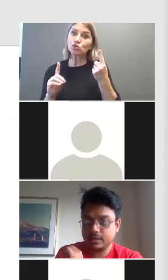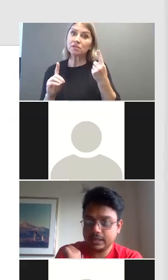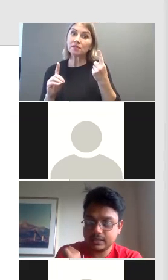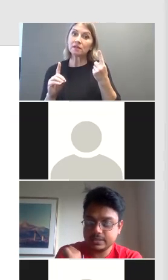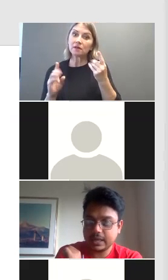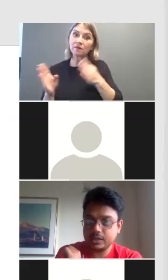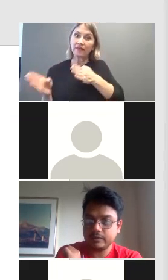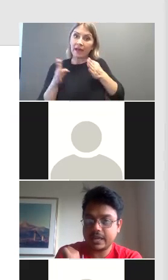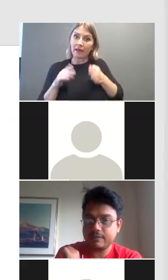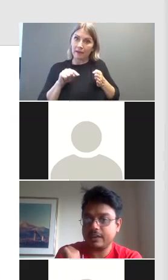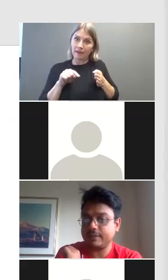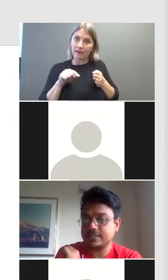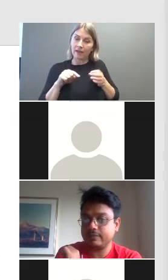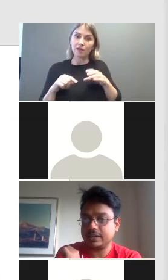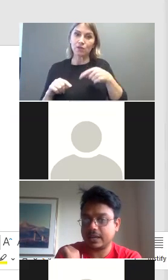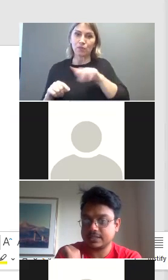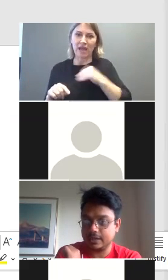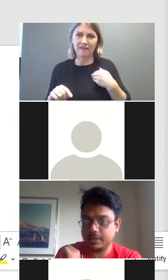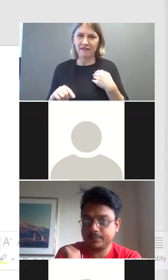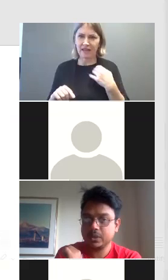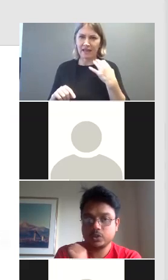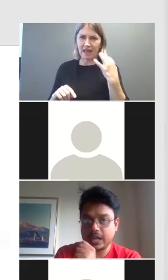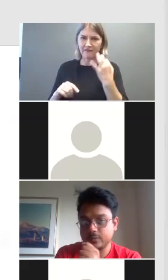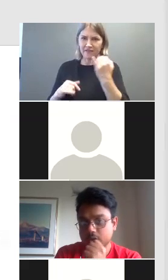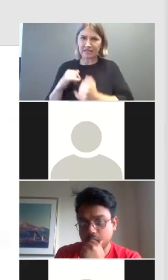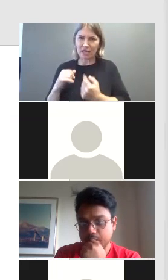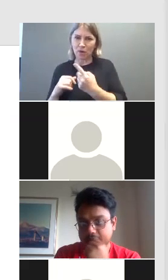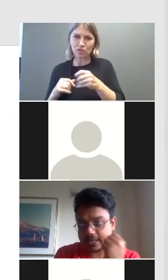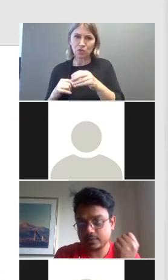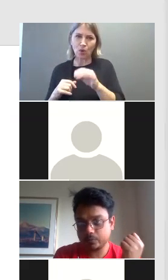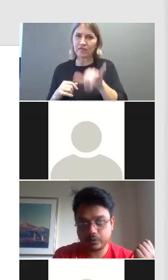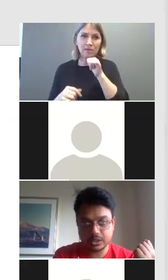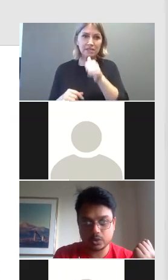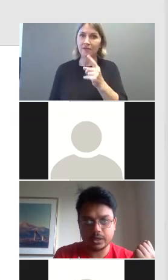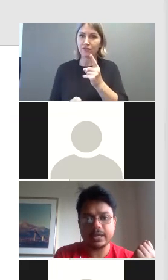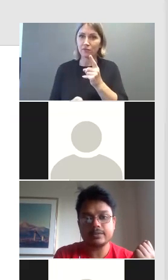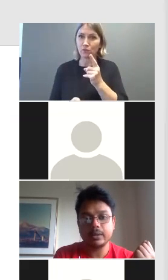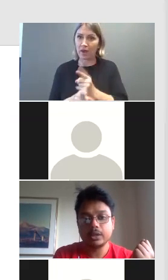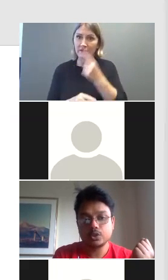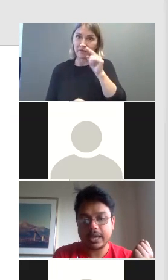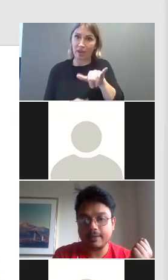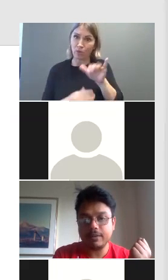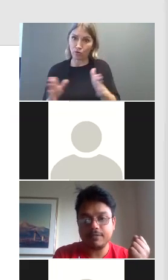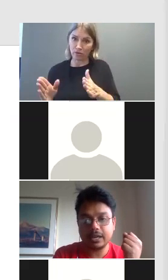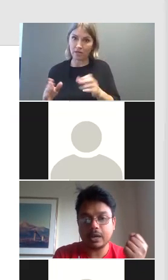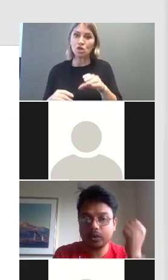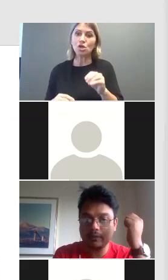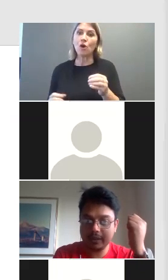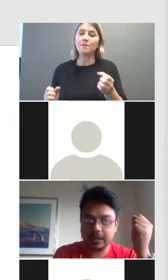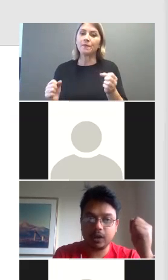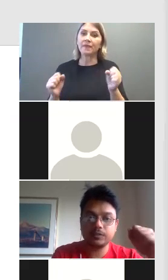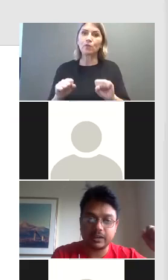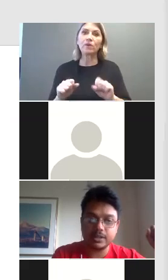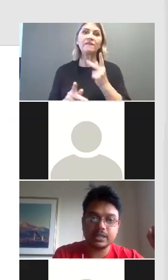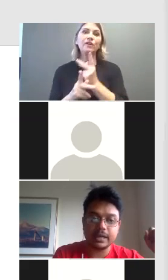right. In this scenario, we have F as the very last element. So that was not the case for this ordering. So can we figure out